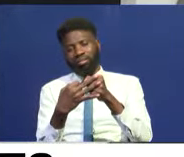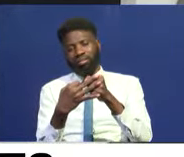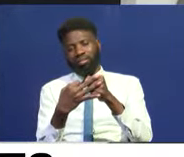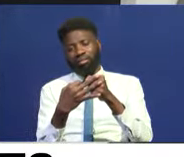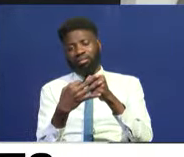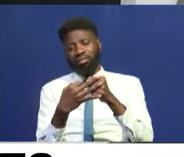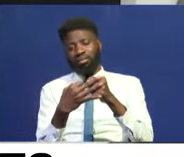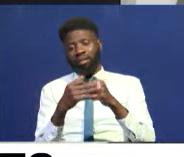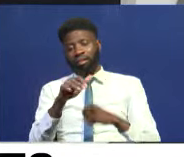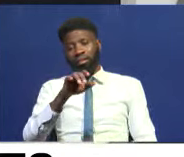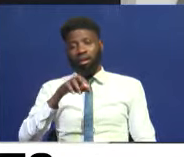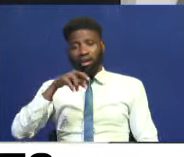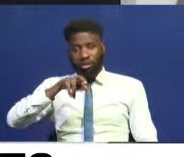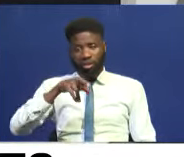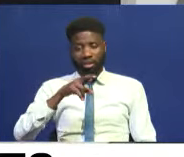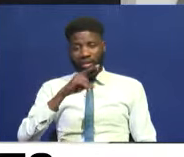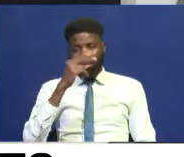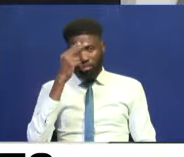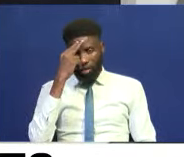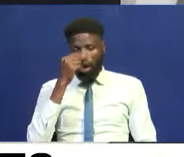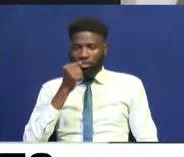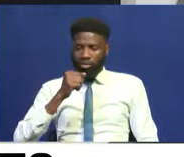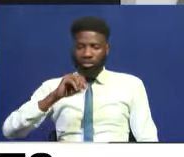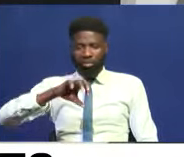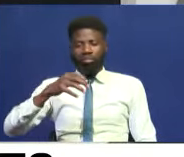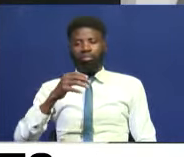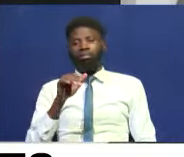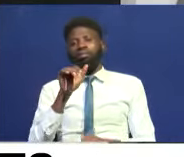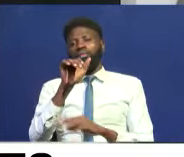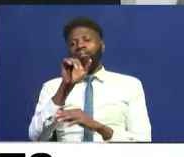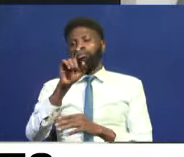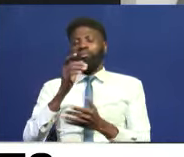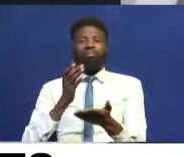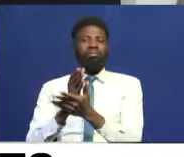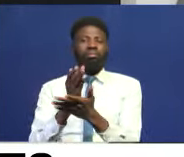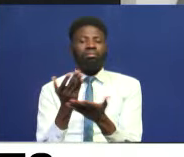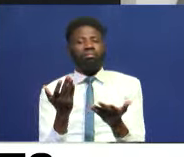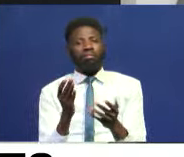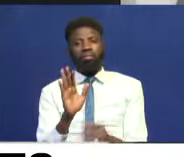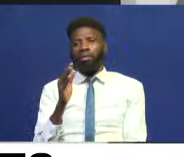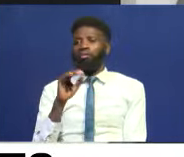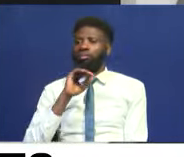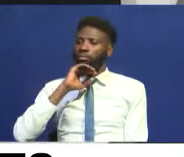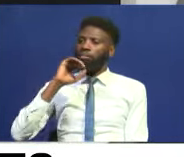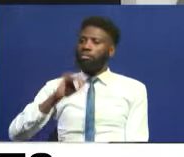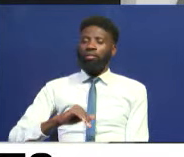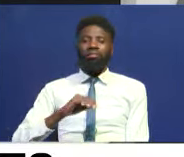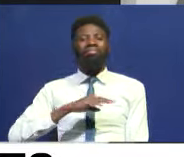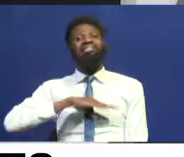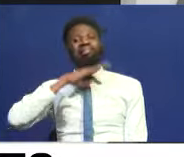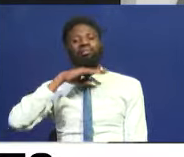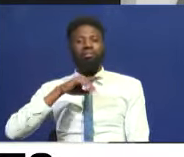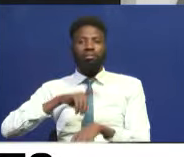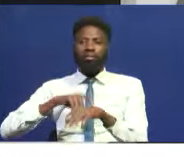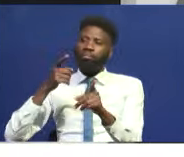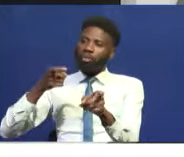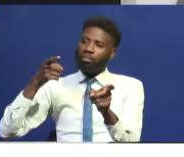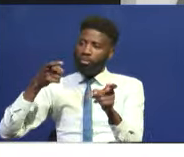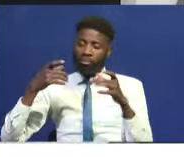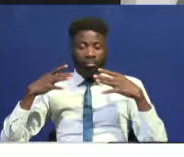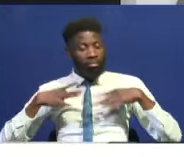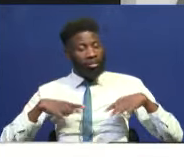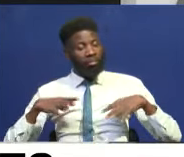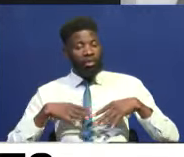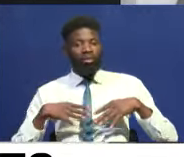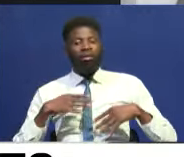Kajiado County on Thursday, now wants justice to be served for their son who succumbed to the injuries. Residents have decried